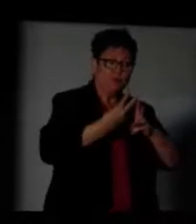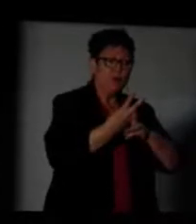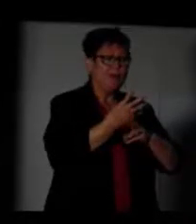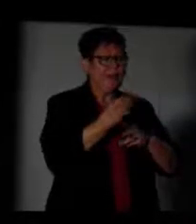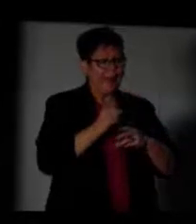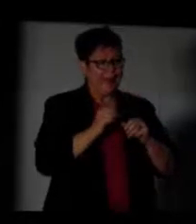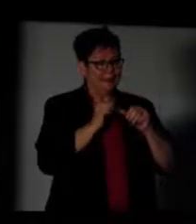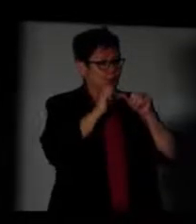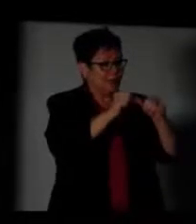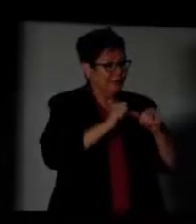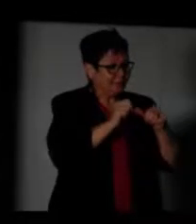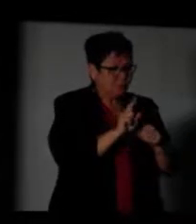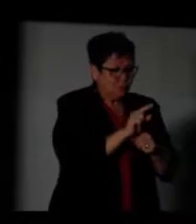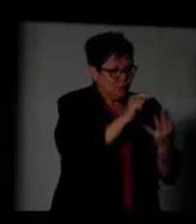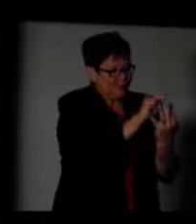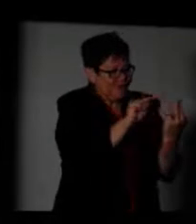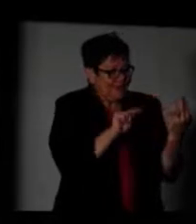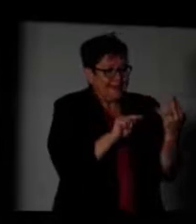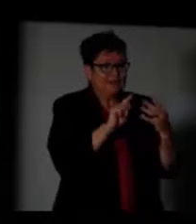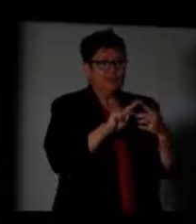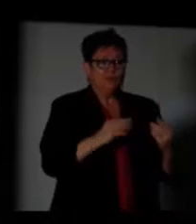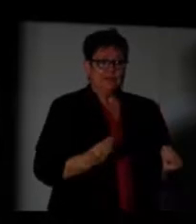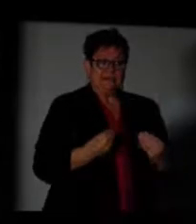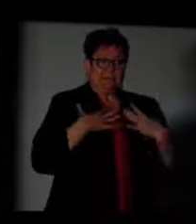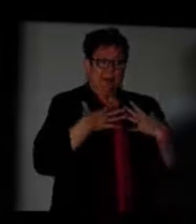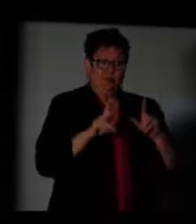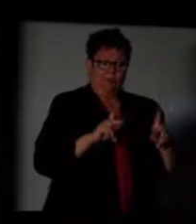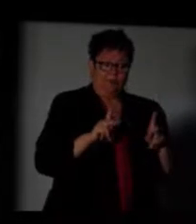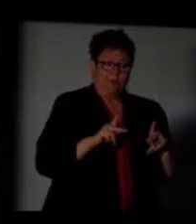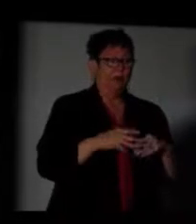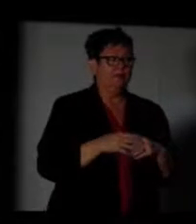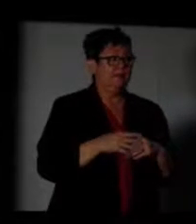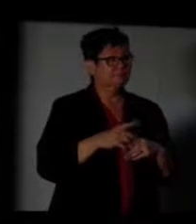to inspire people. I spent, as Diane said, I spent